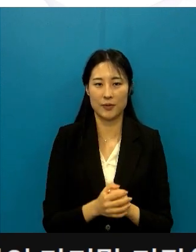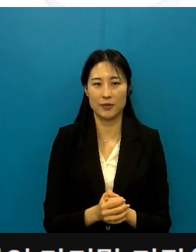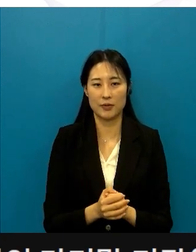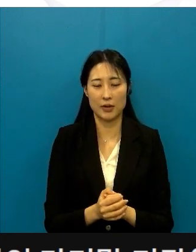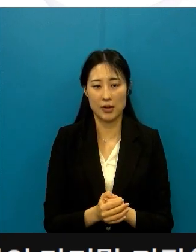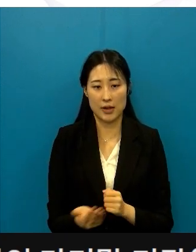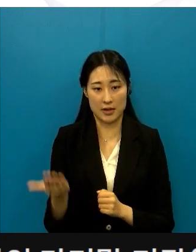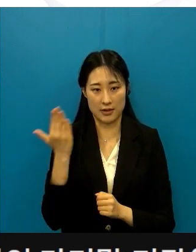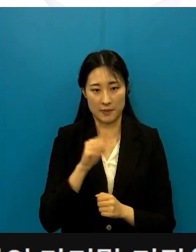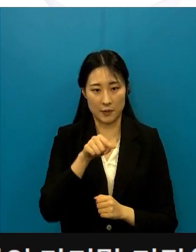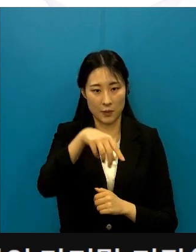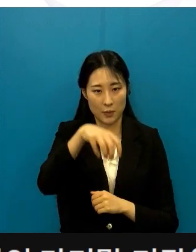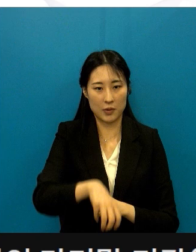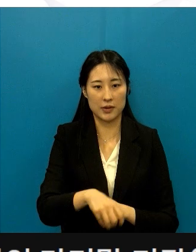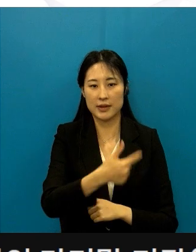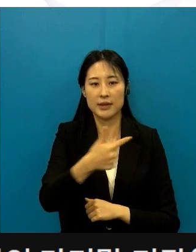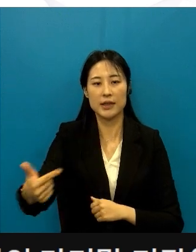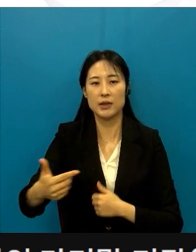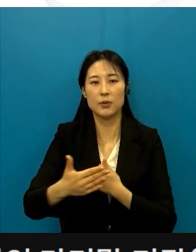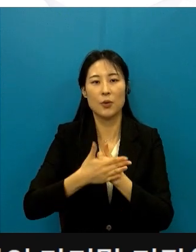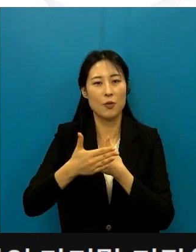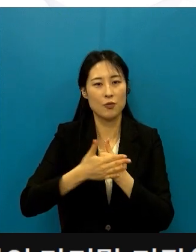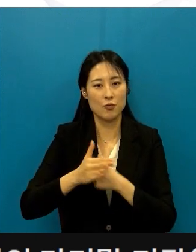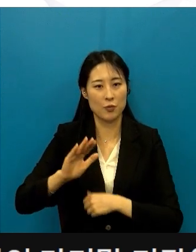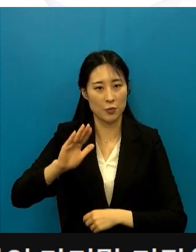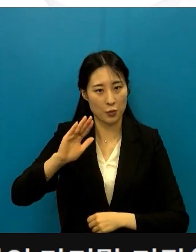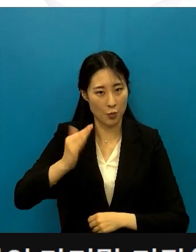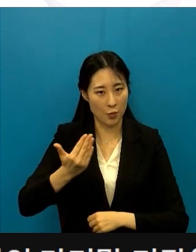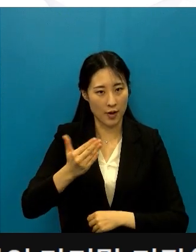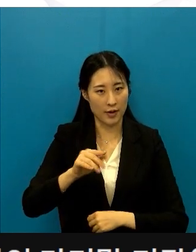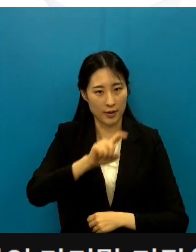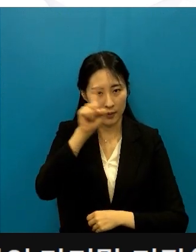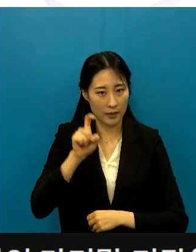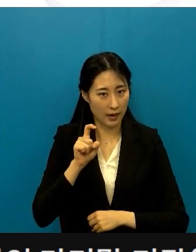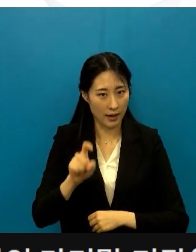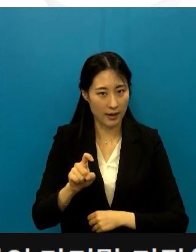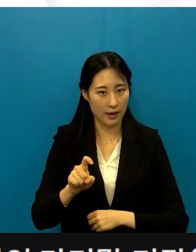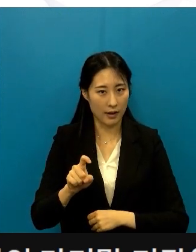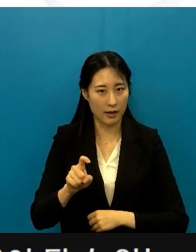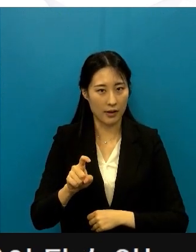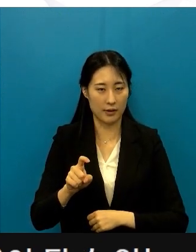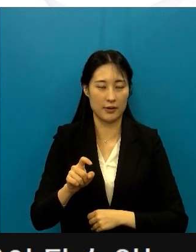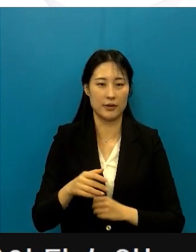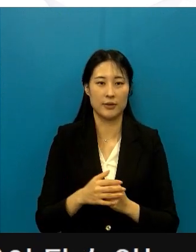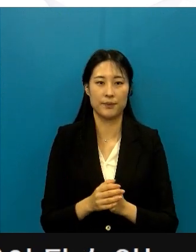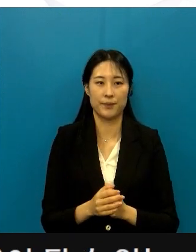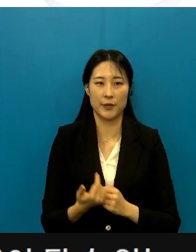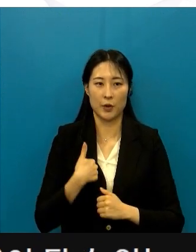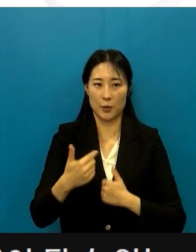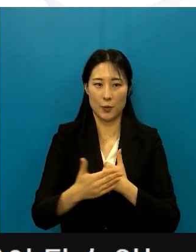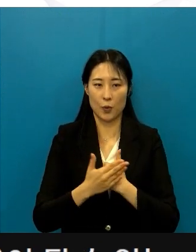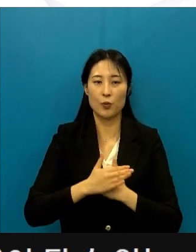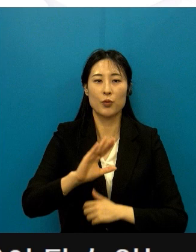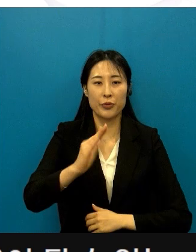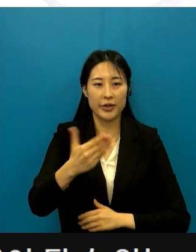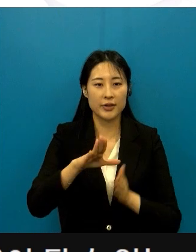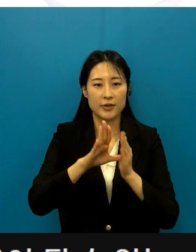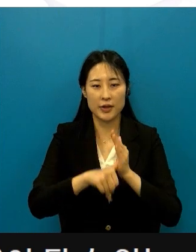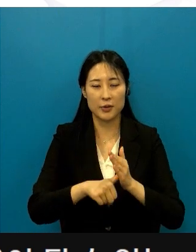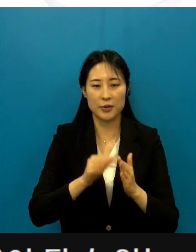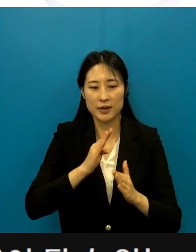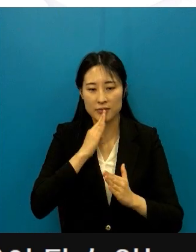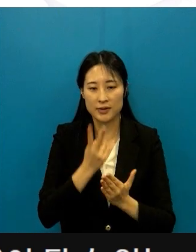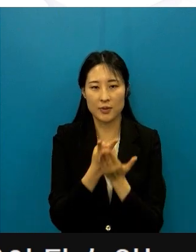good place to receive that care are not able to enter into hospice because there are waiting